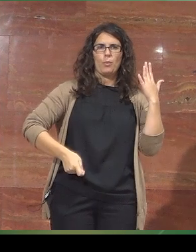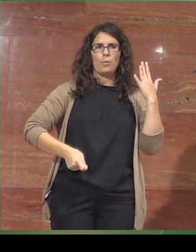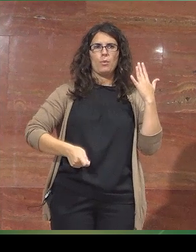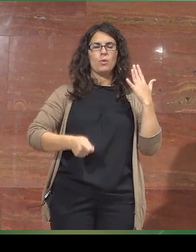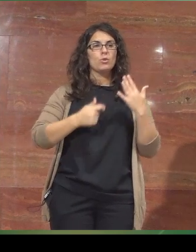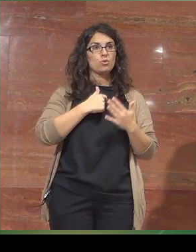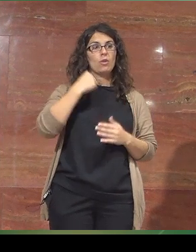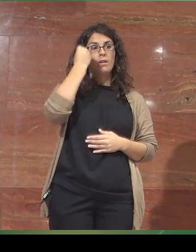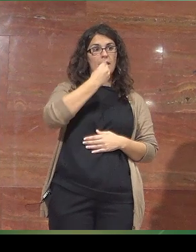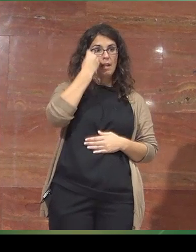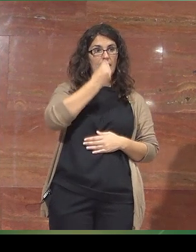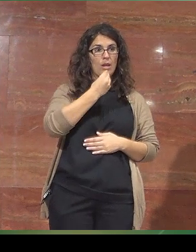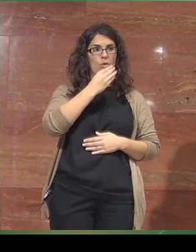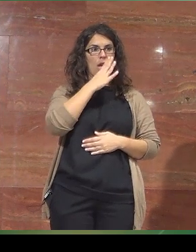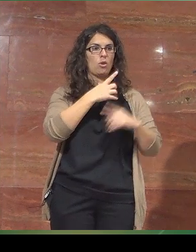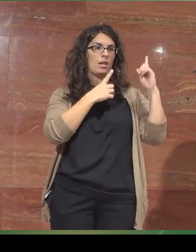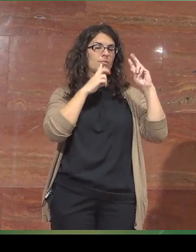between objects and